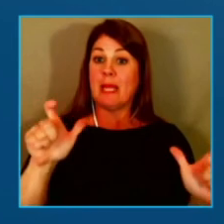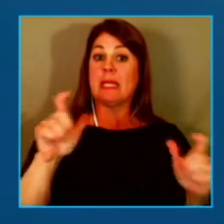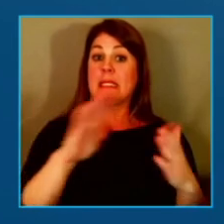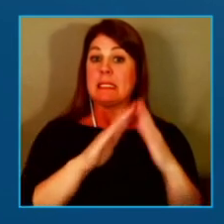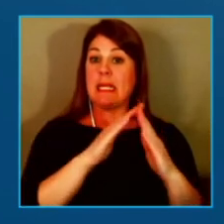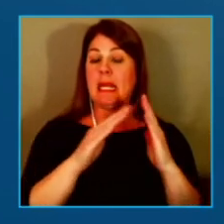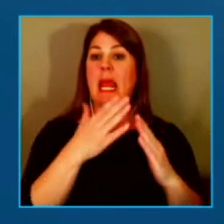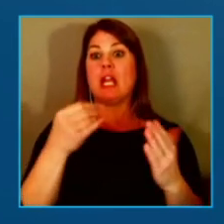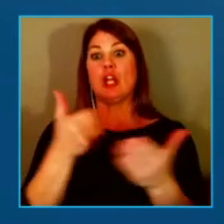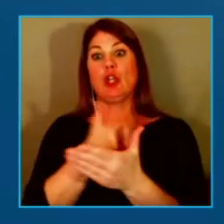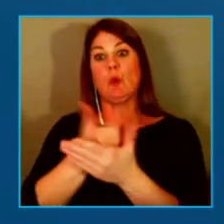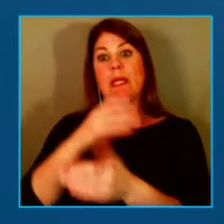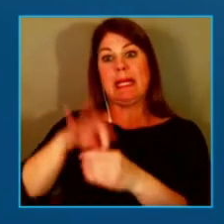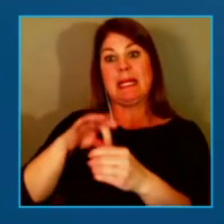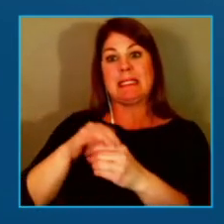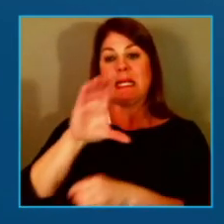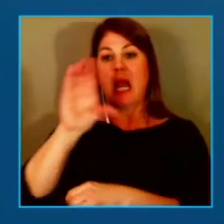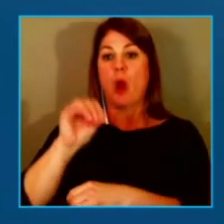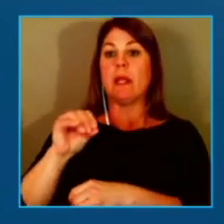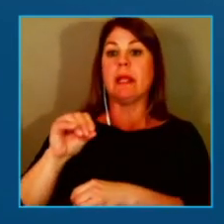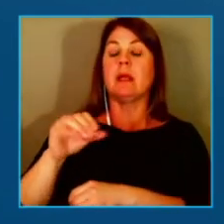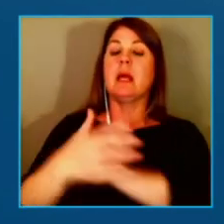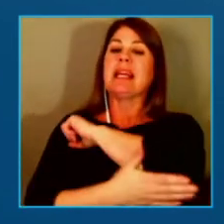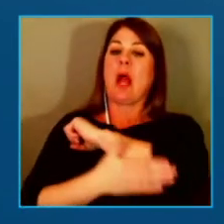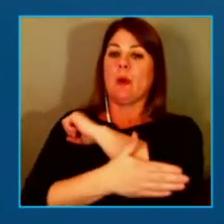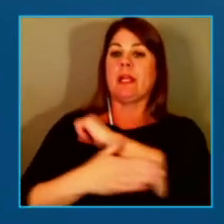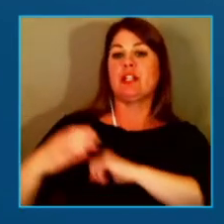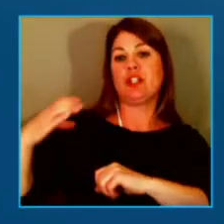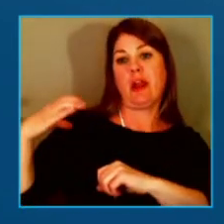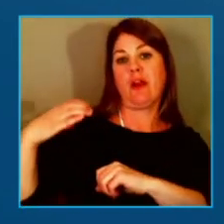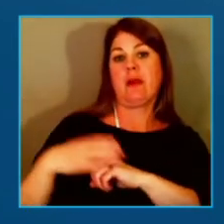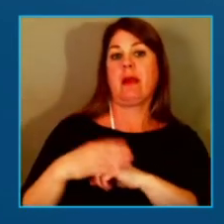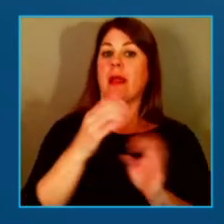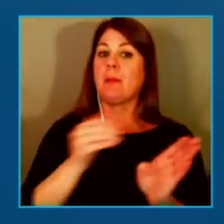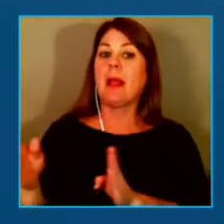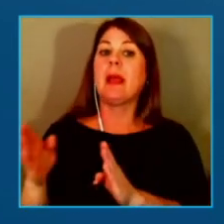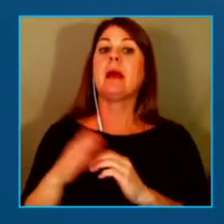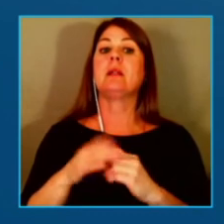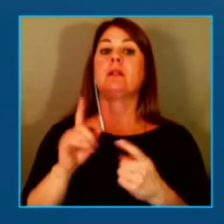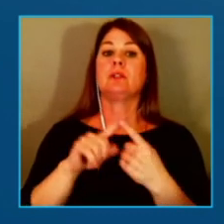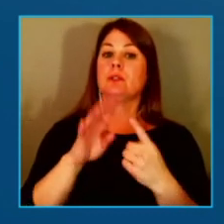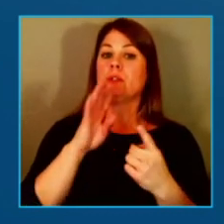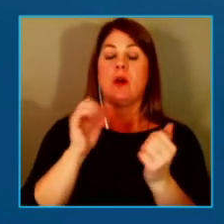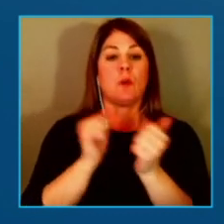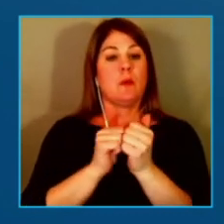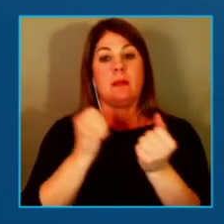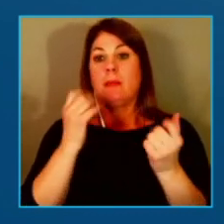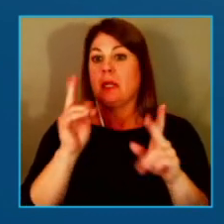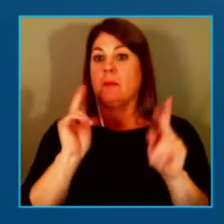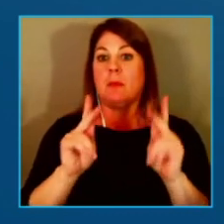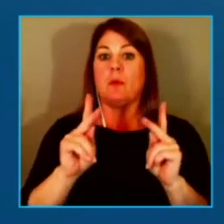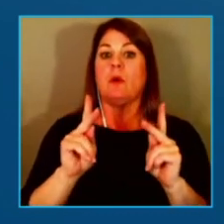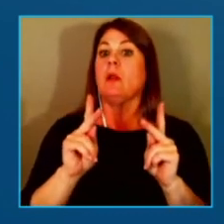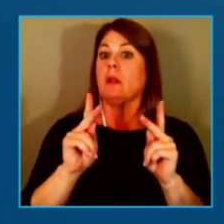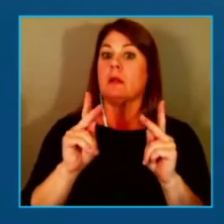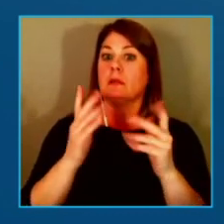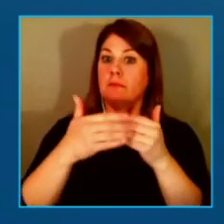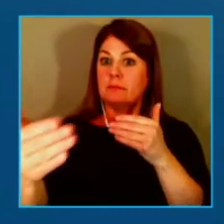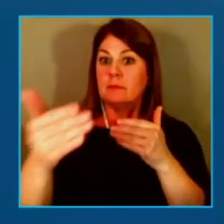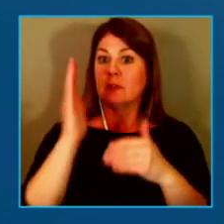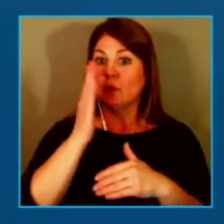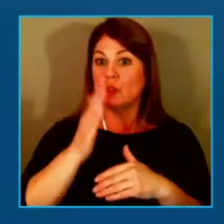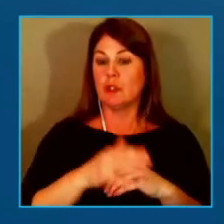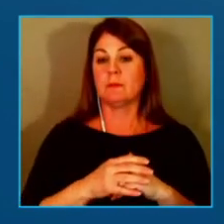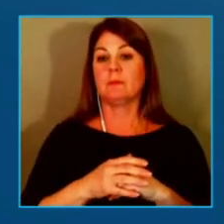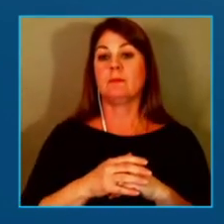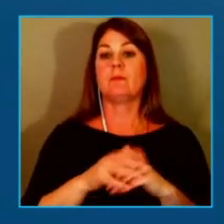chair. And I plan to talk to as many leaders and grassroots groups as possible in the coming days. I also want to